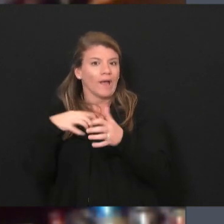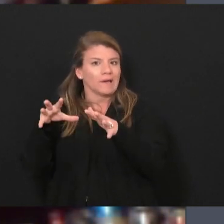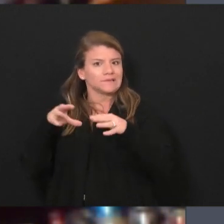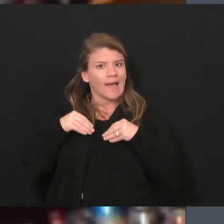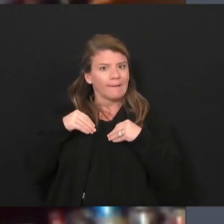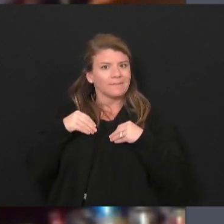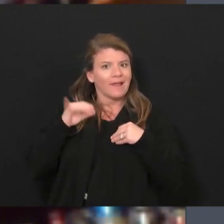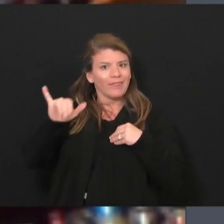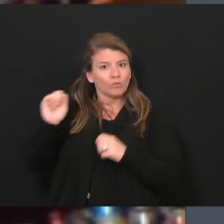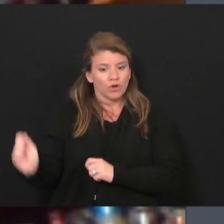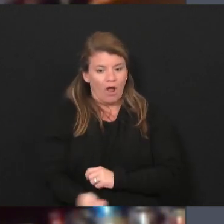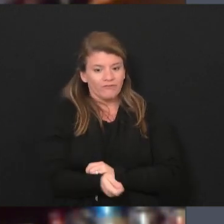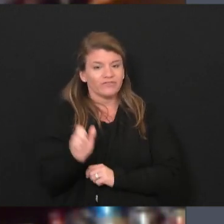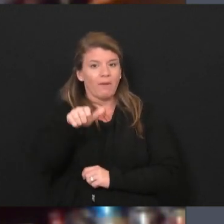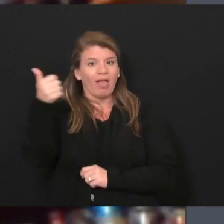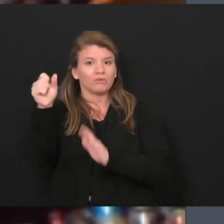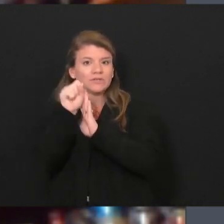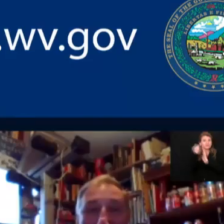golfers.